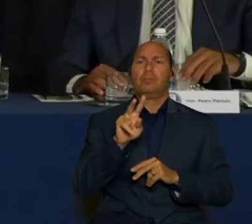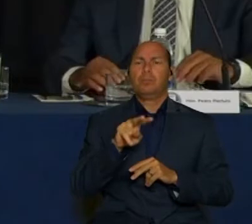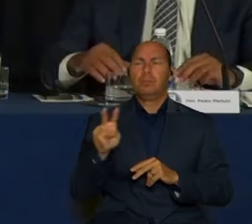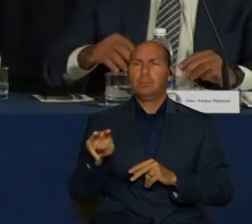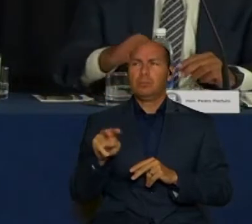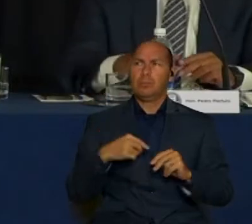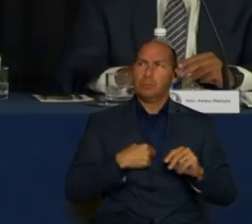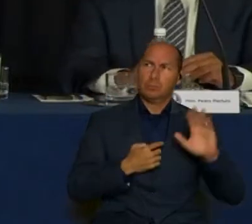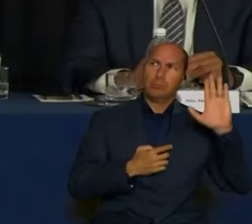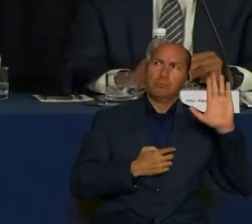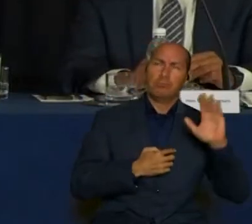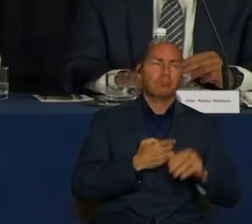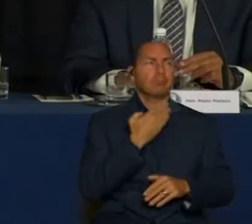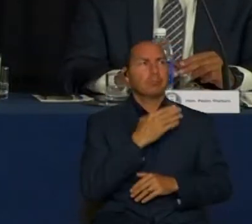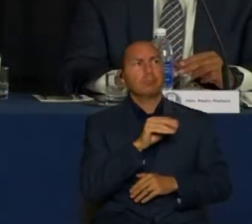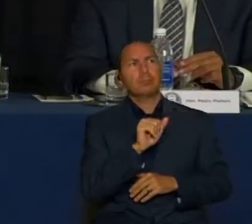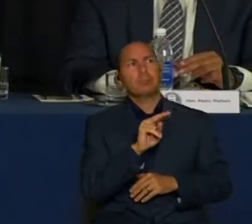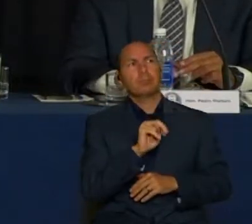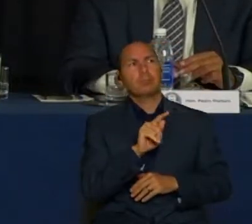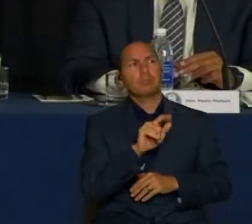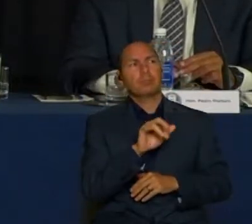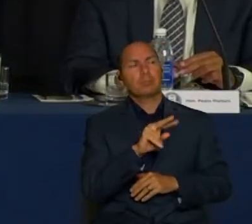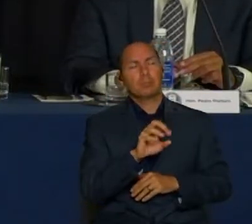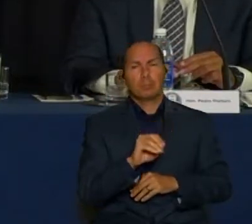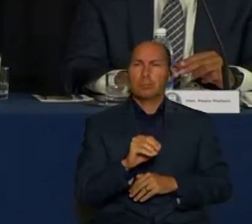a second?